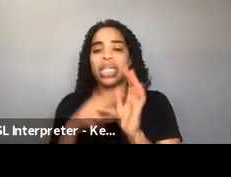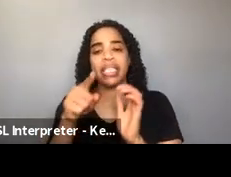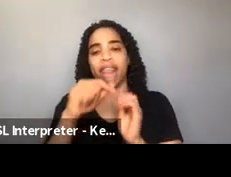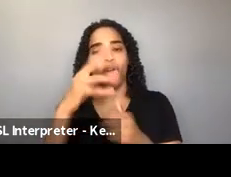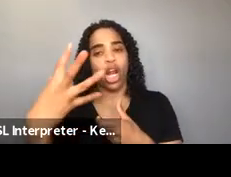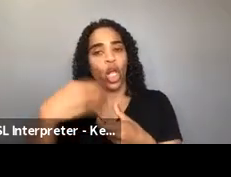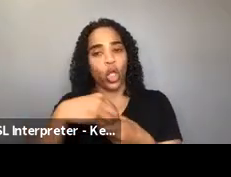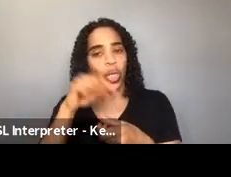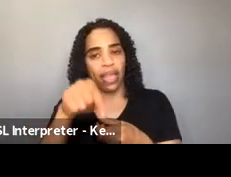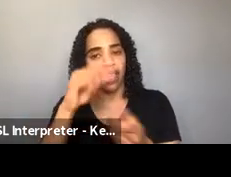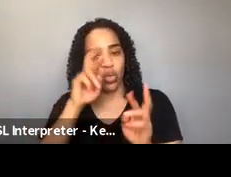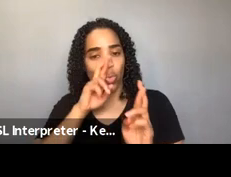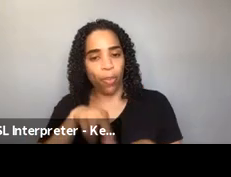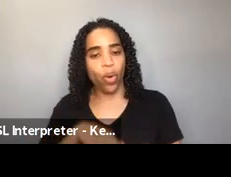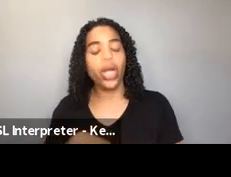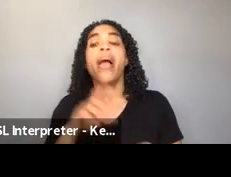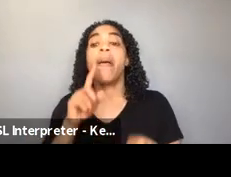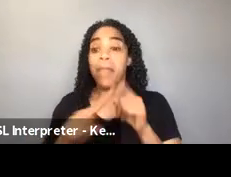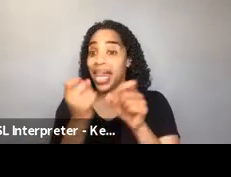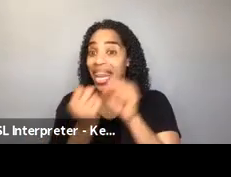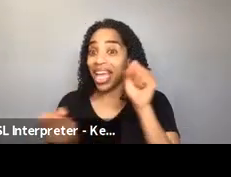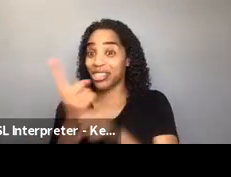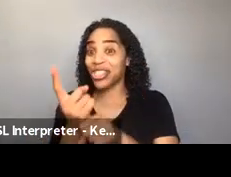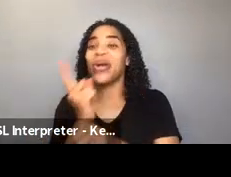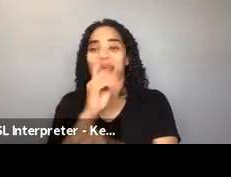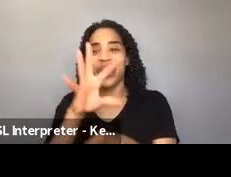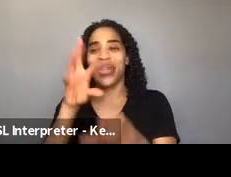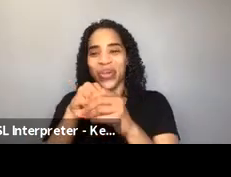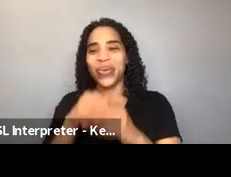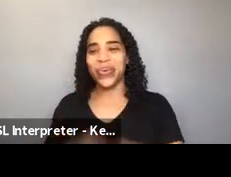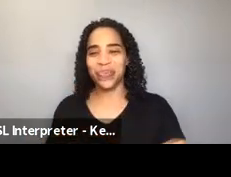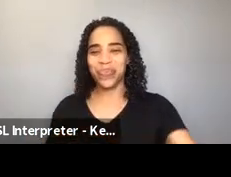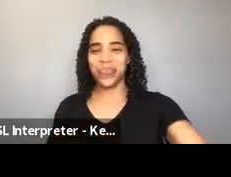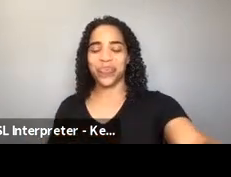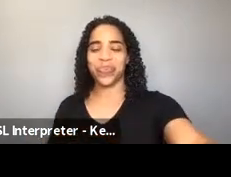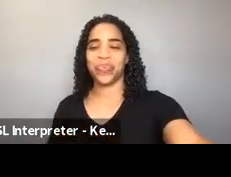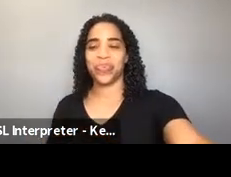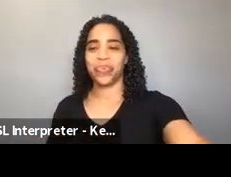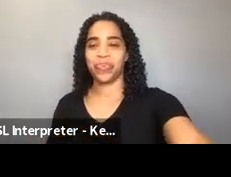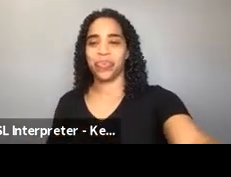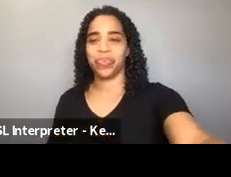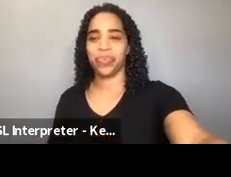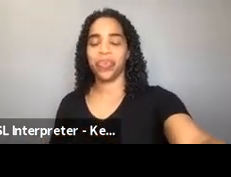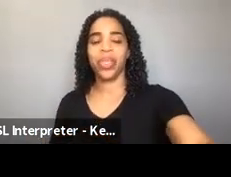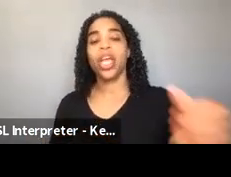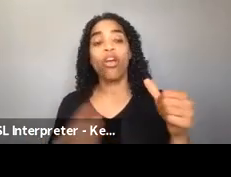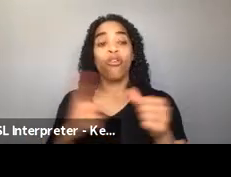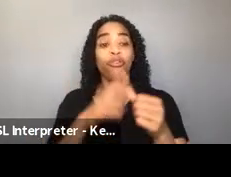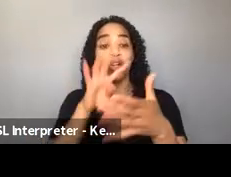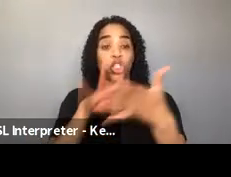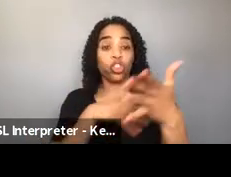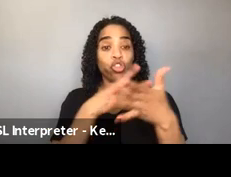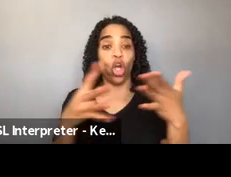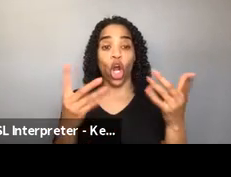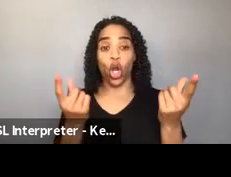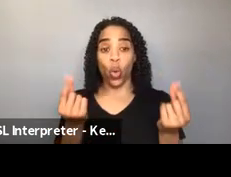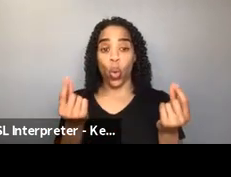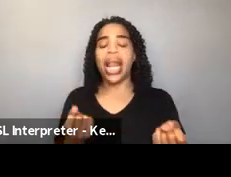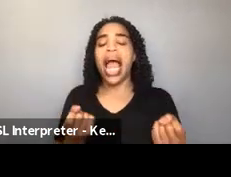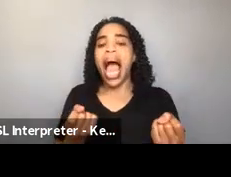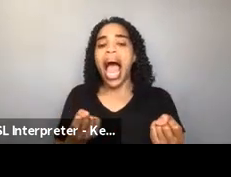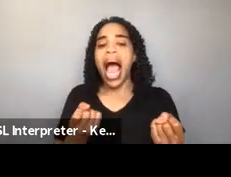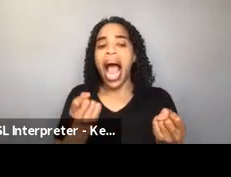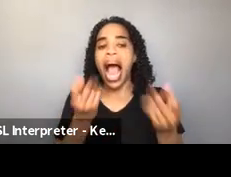data report, but they will be next year. Our first chart shows the number of contacts